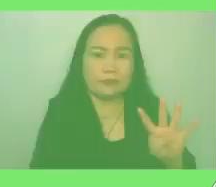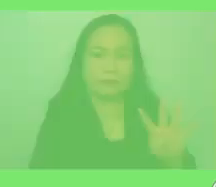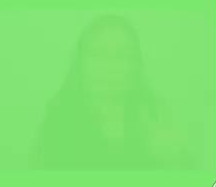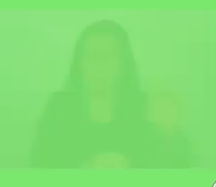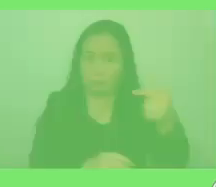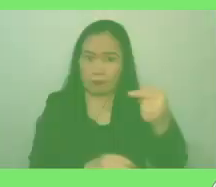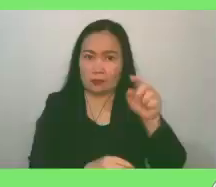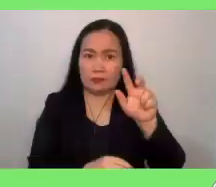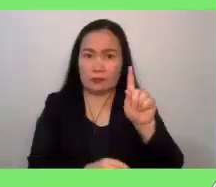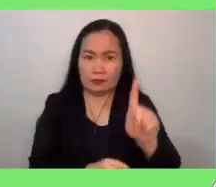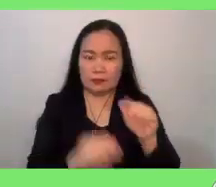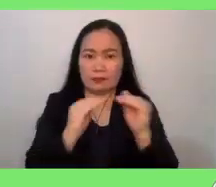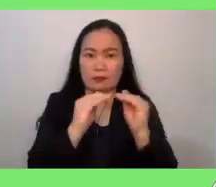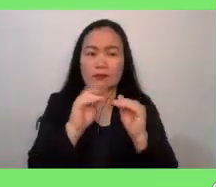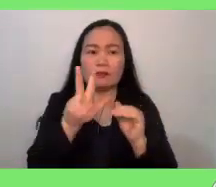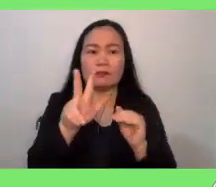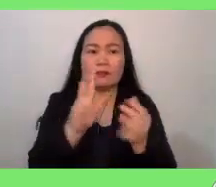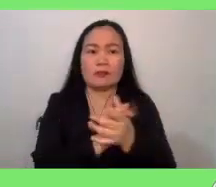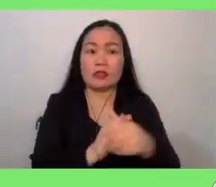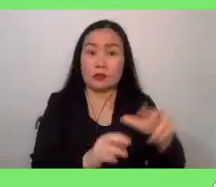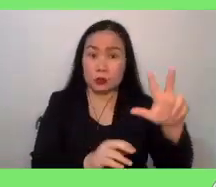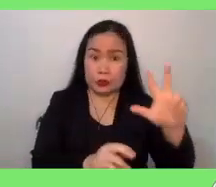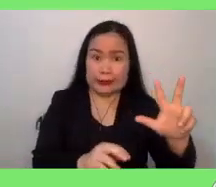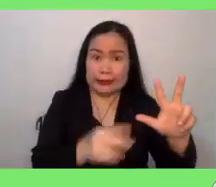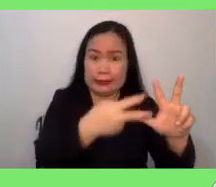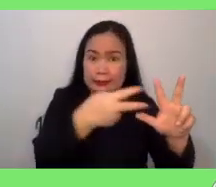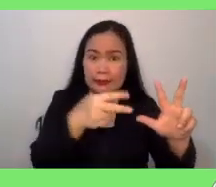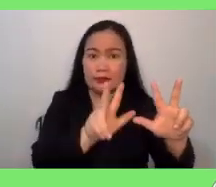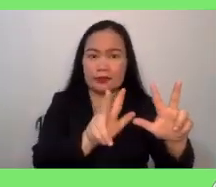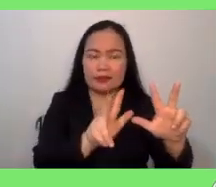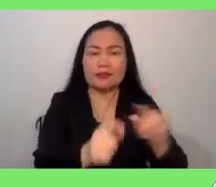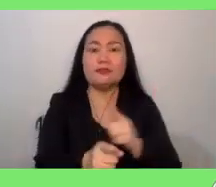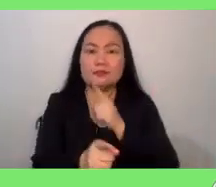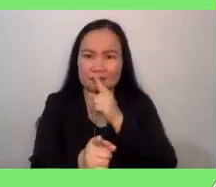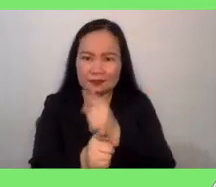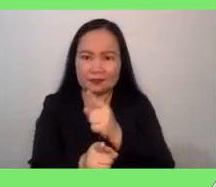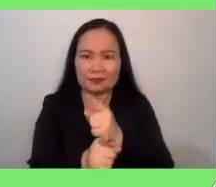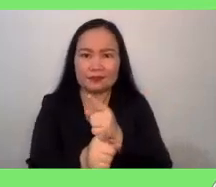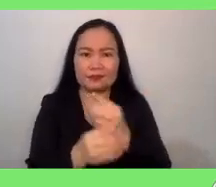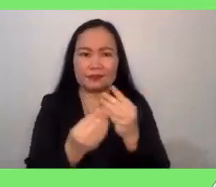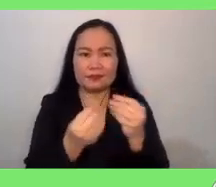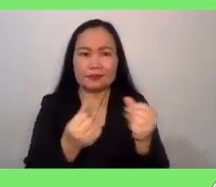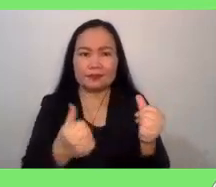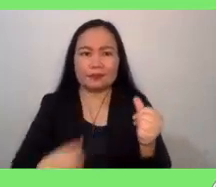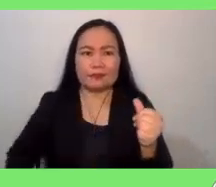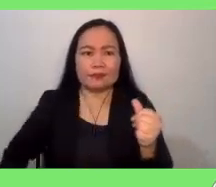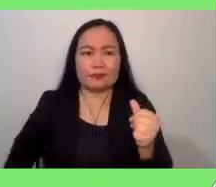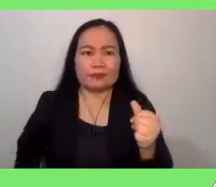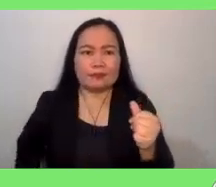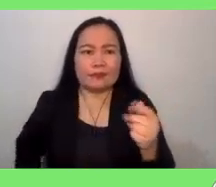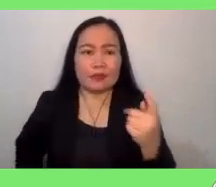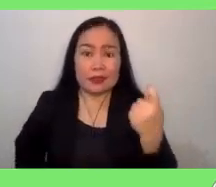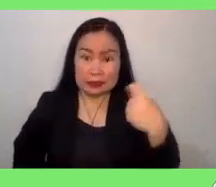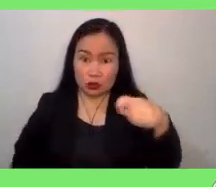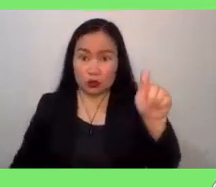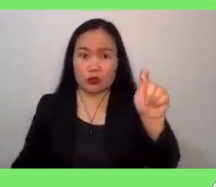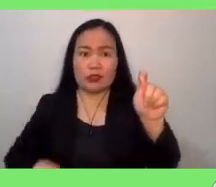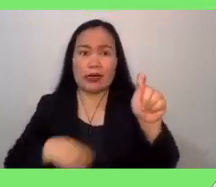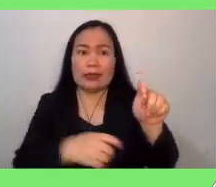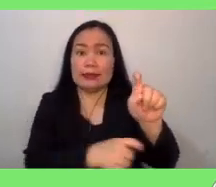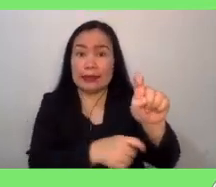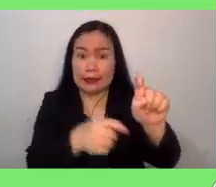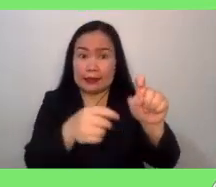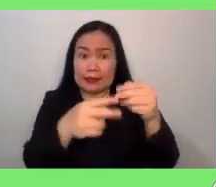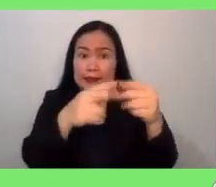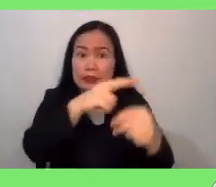minus 1, so that is 3. Okay? So, 3 is equal to 3. So, this is true. Okay, let's try negative